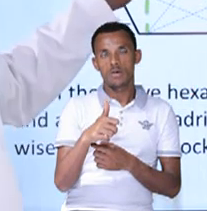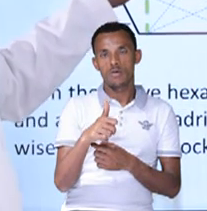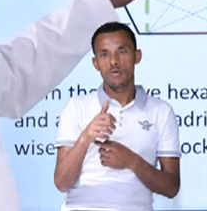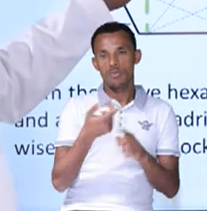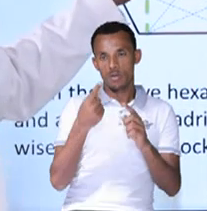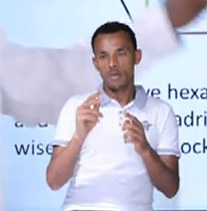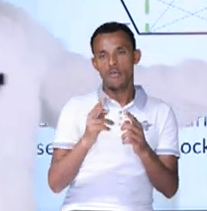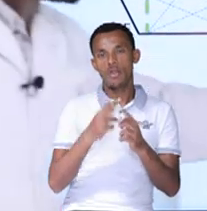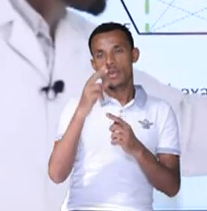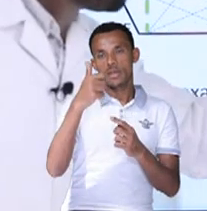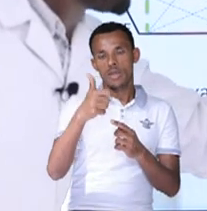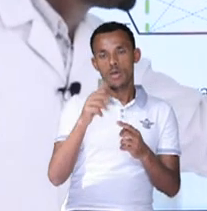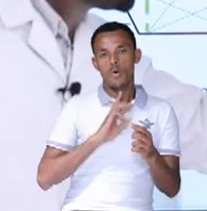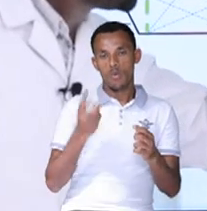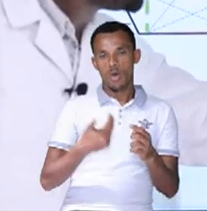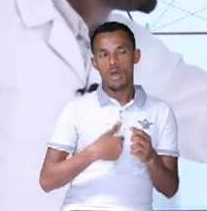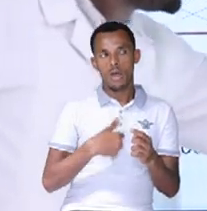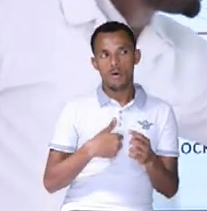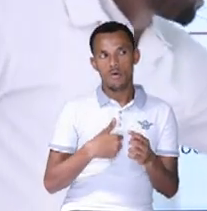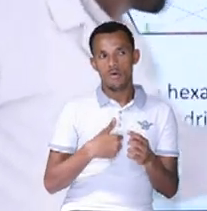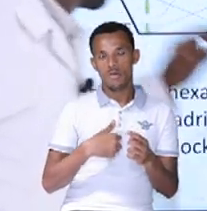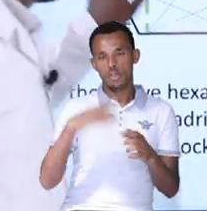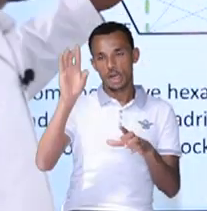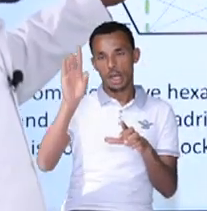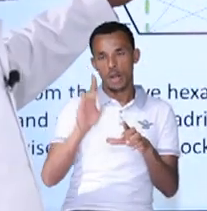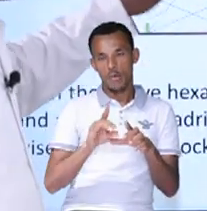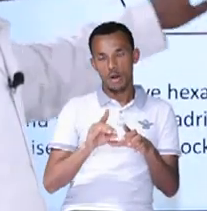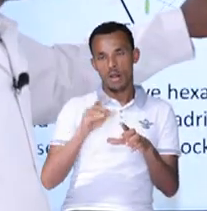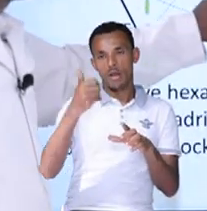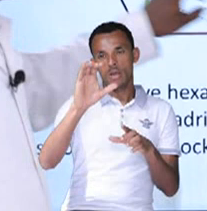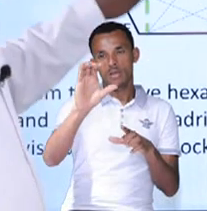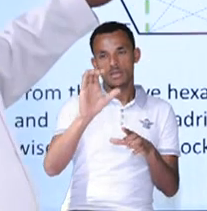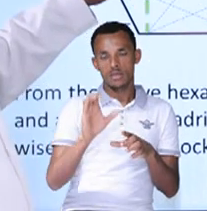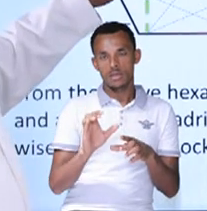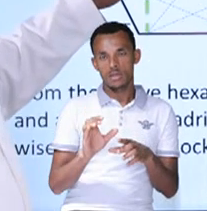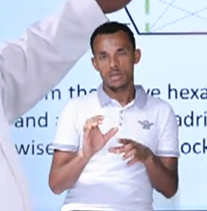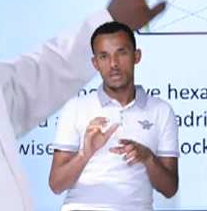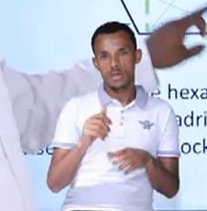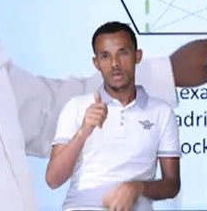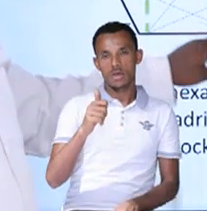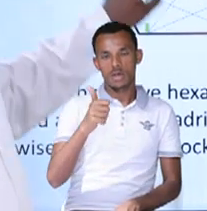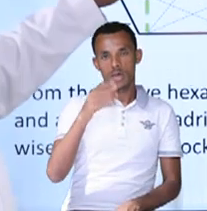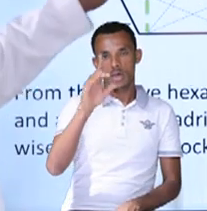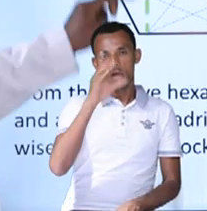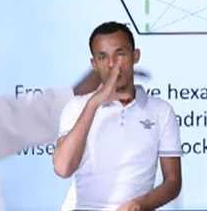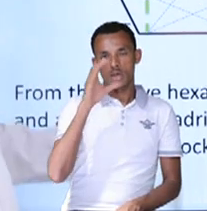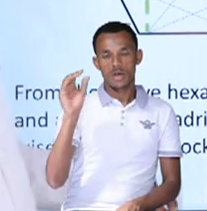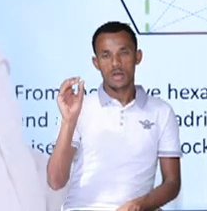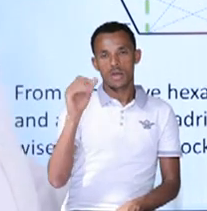from the vertex A, we have what? The diagonal of AC, AD,